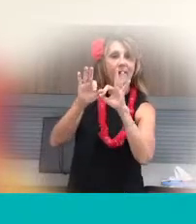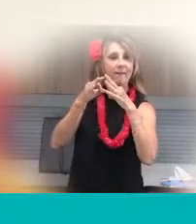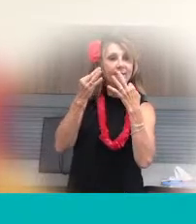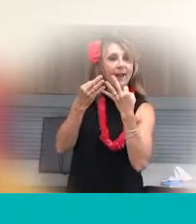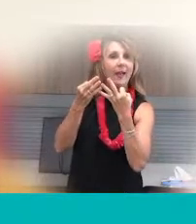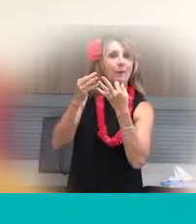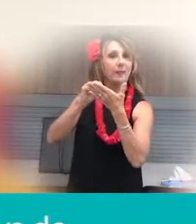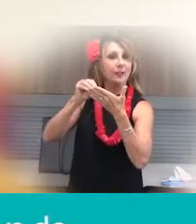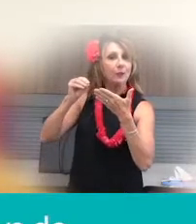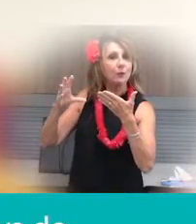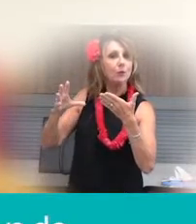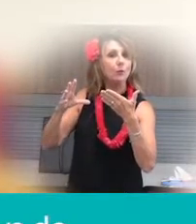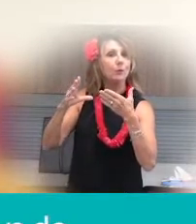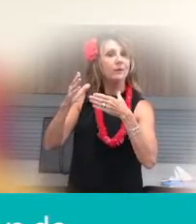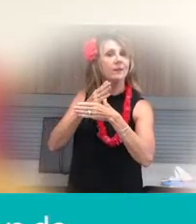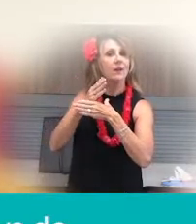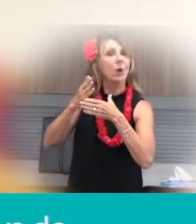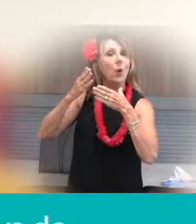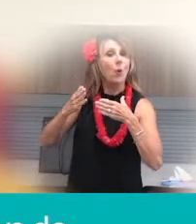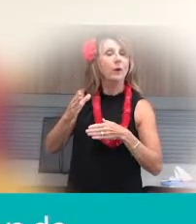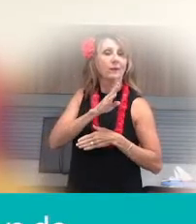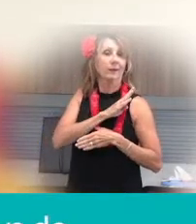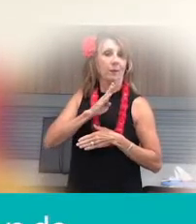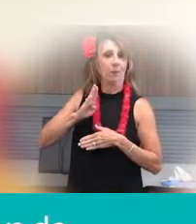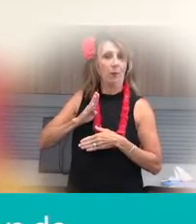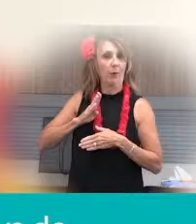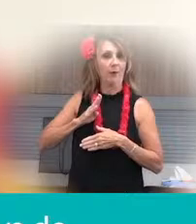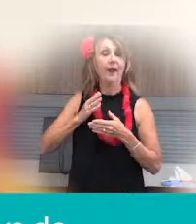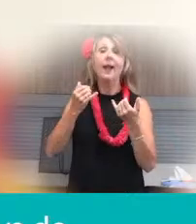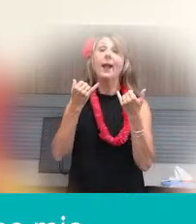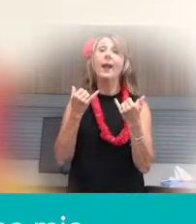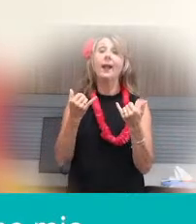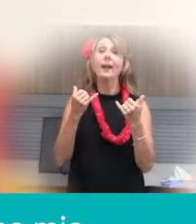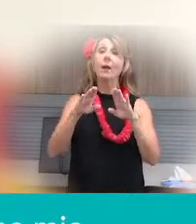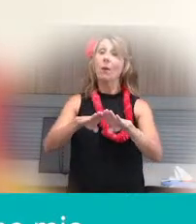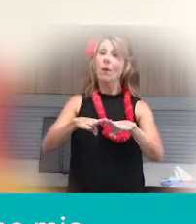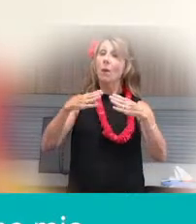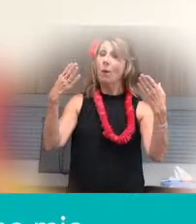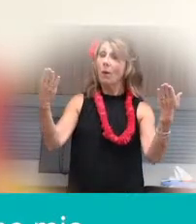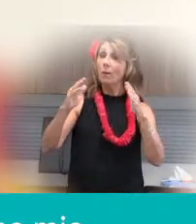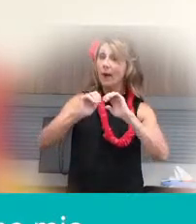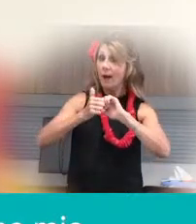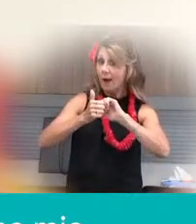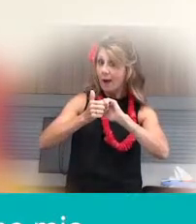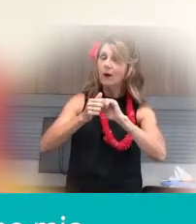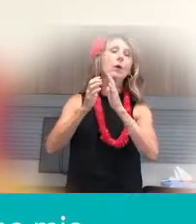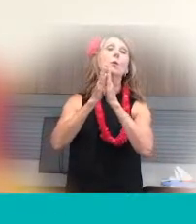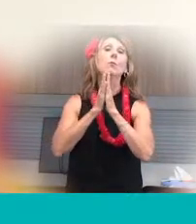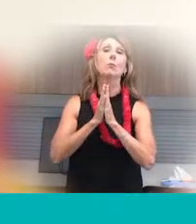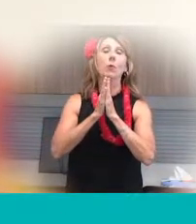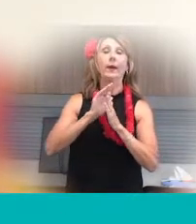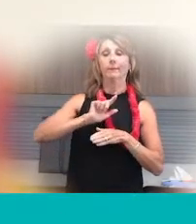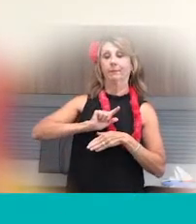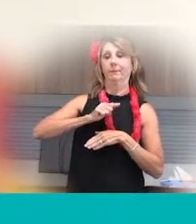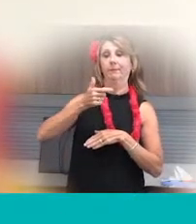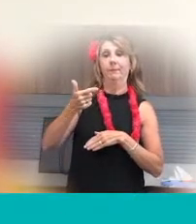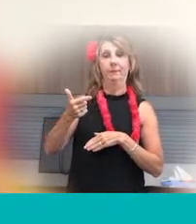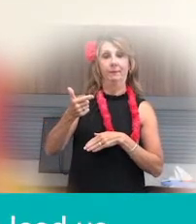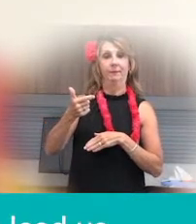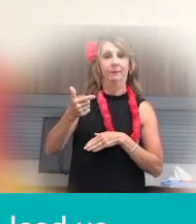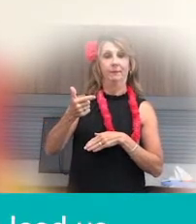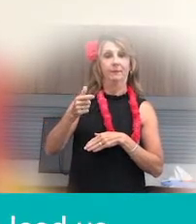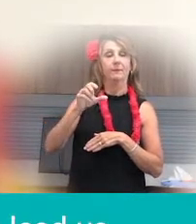board. And now, we'll begin as we always do, with a prayer. I'm going to pass the mic over to my